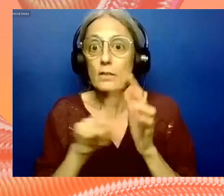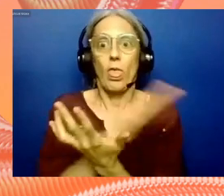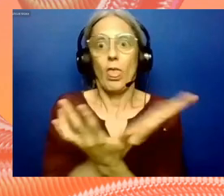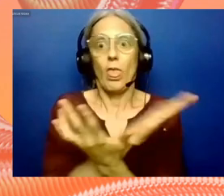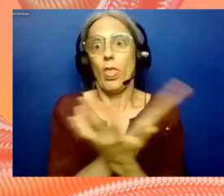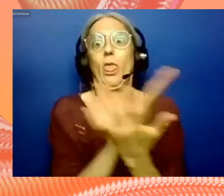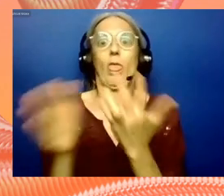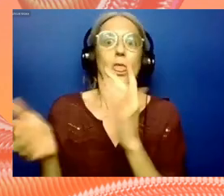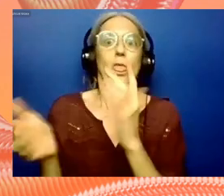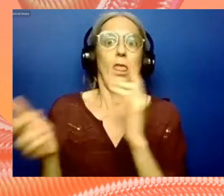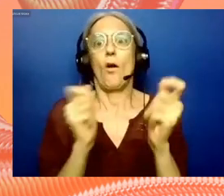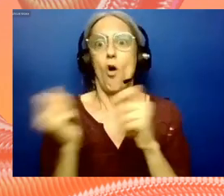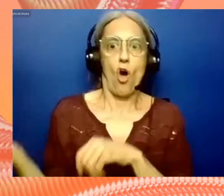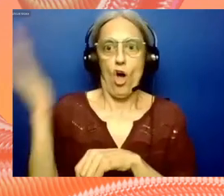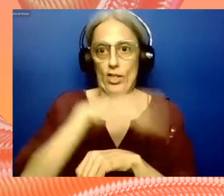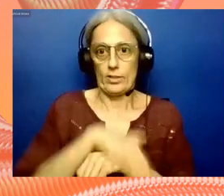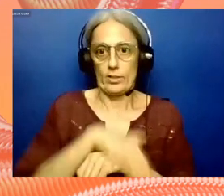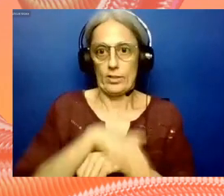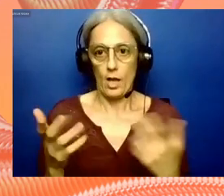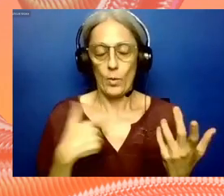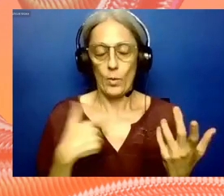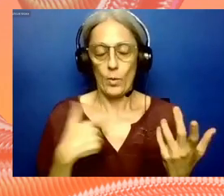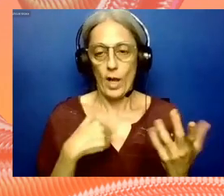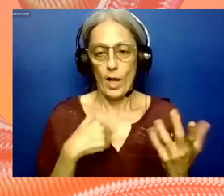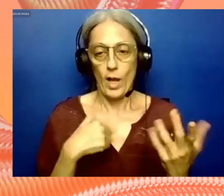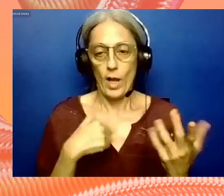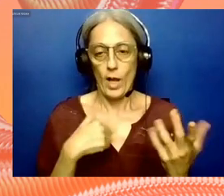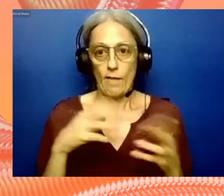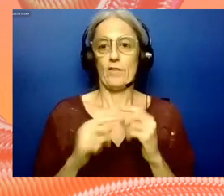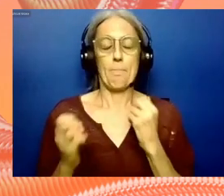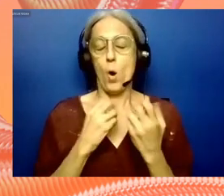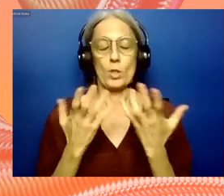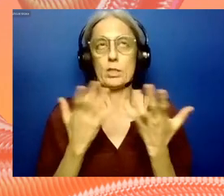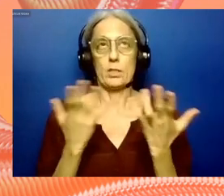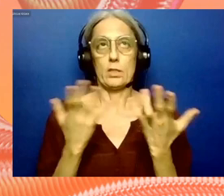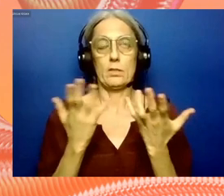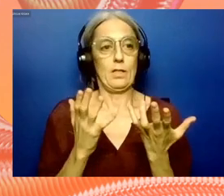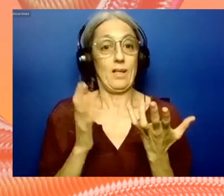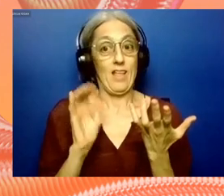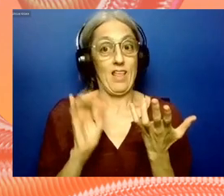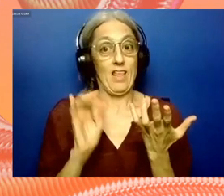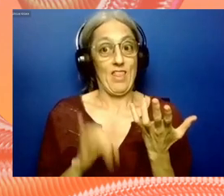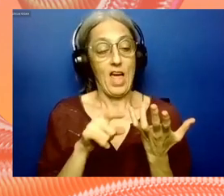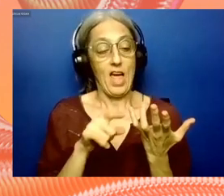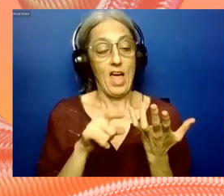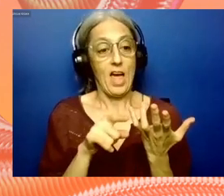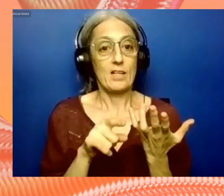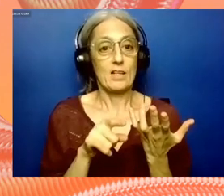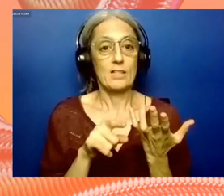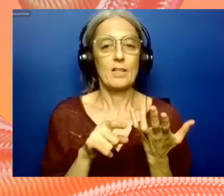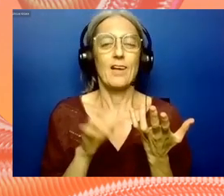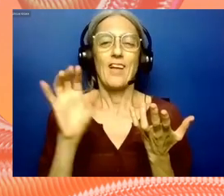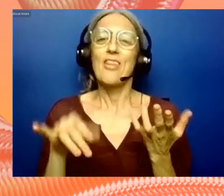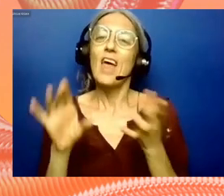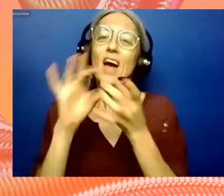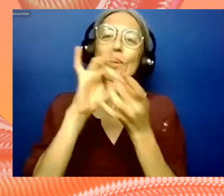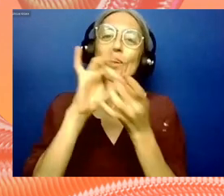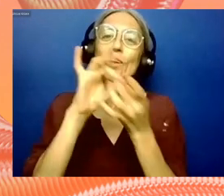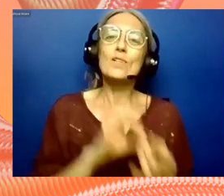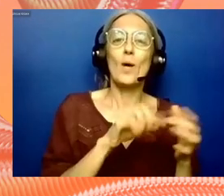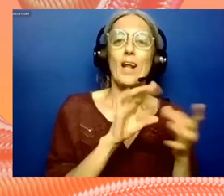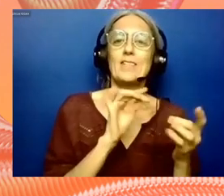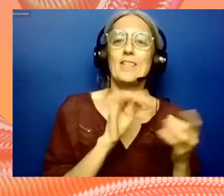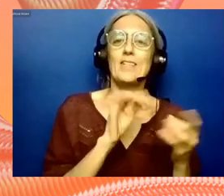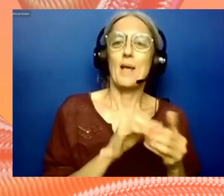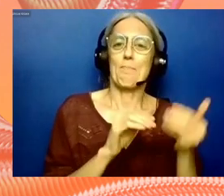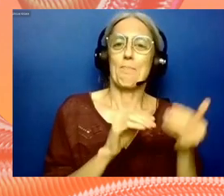daily basis, then I have found, you know, tying back to what I was saying at the top about love as a practice, that I have